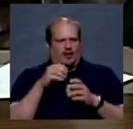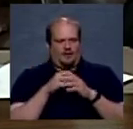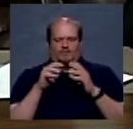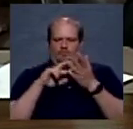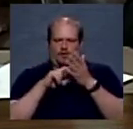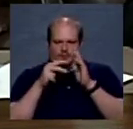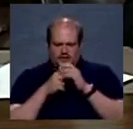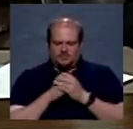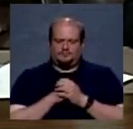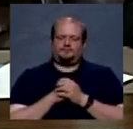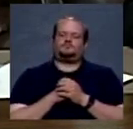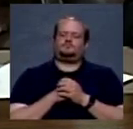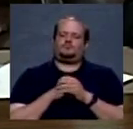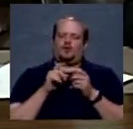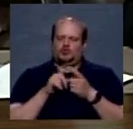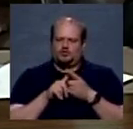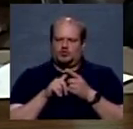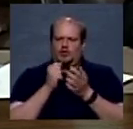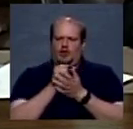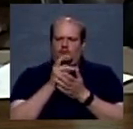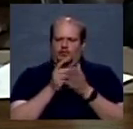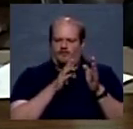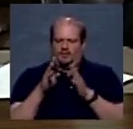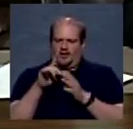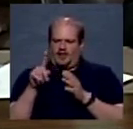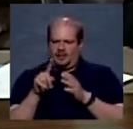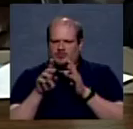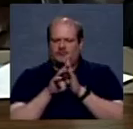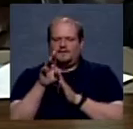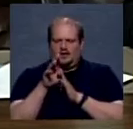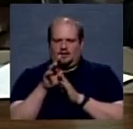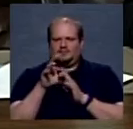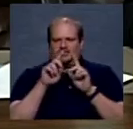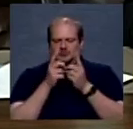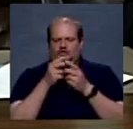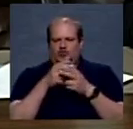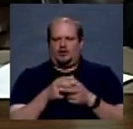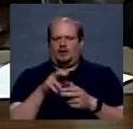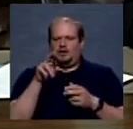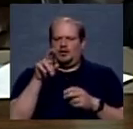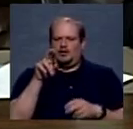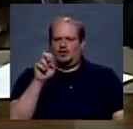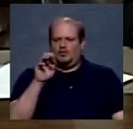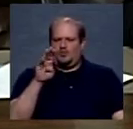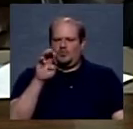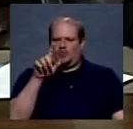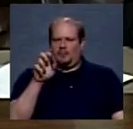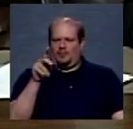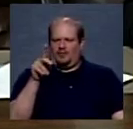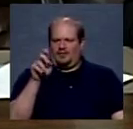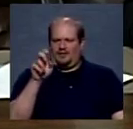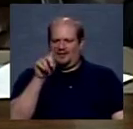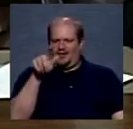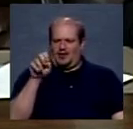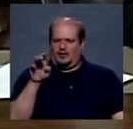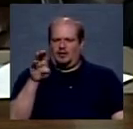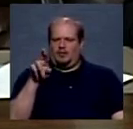other purposes, an ordinance to approve a planned zoning development establish a planned commercial district titled Rebel Kettle Brewery and Restaurant, short form